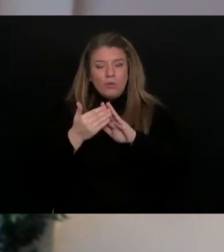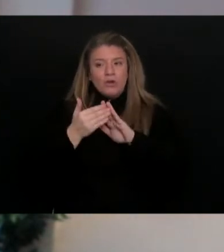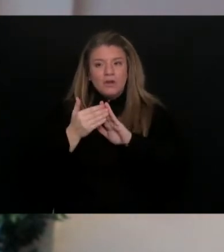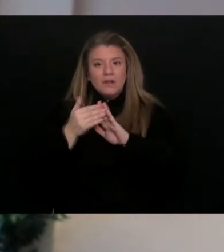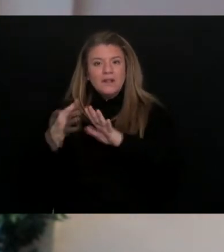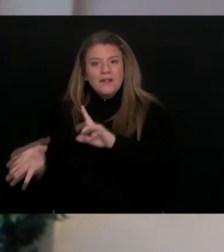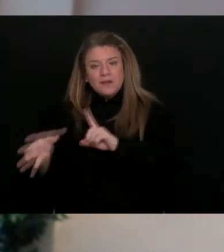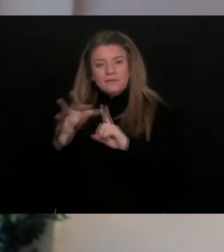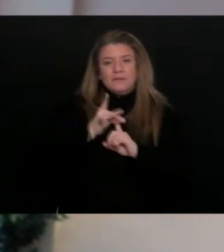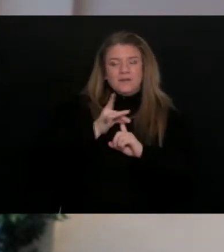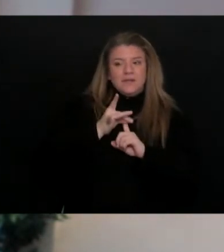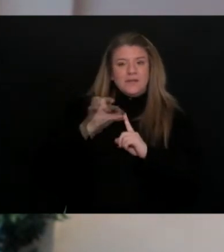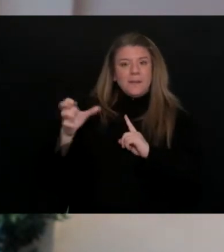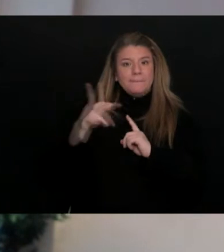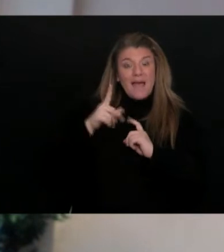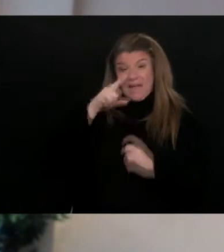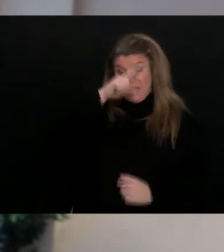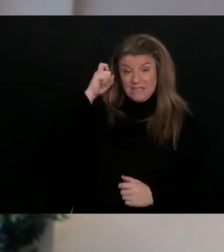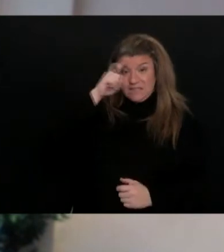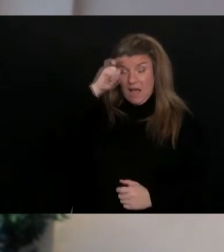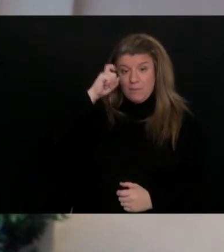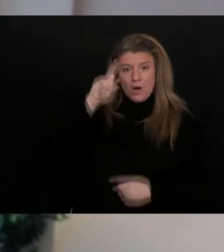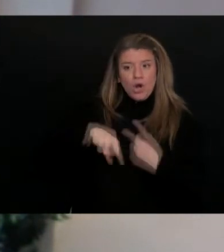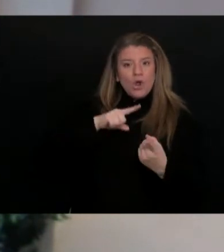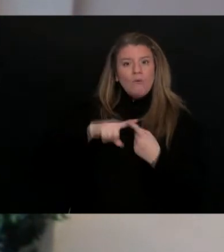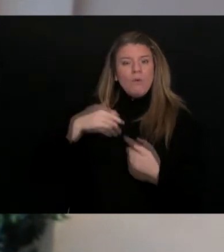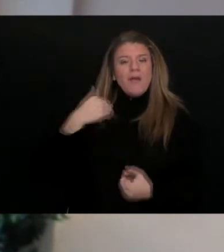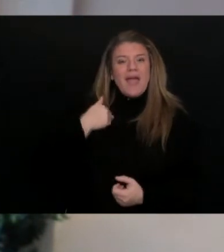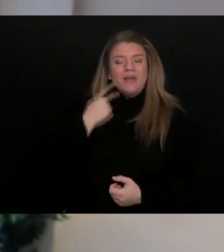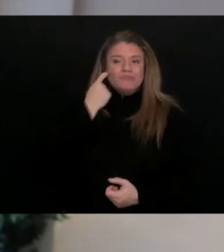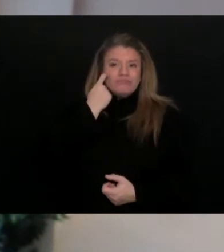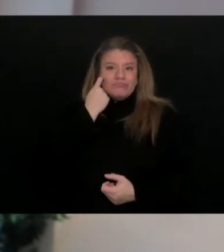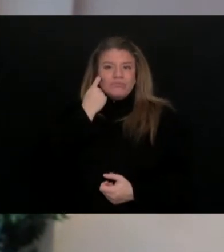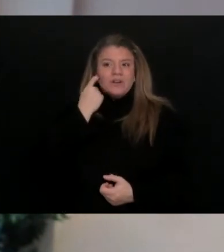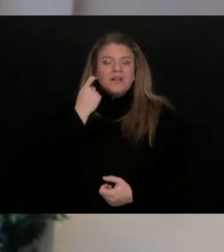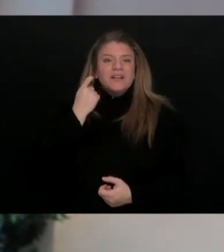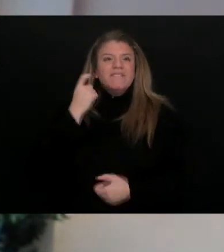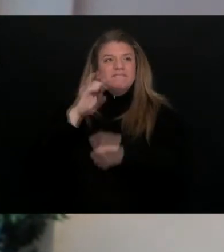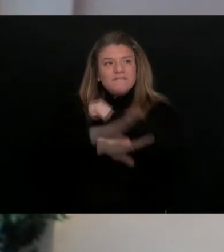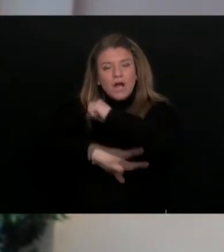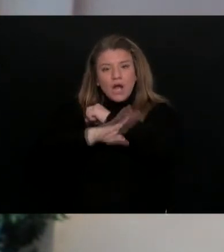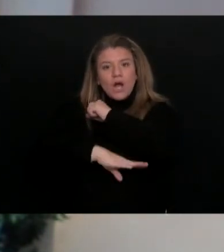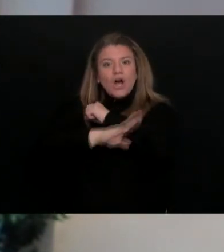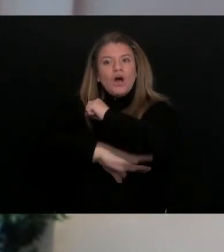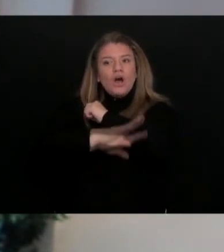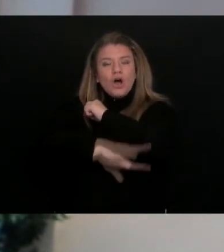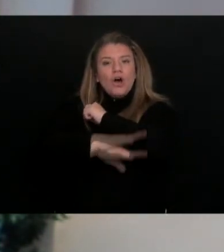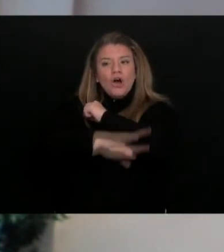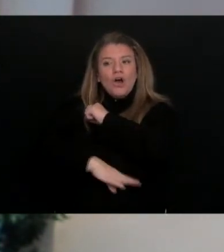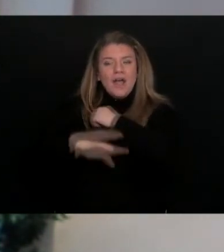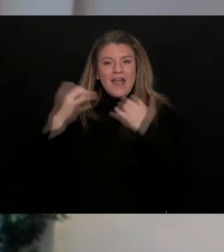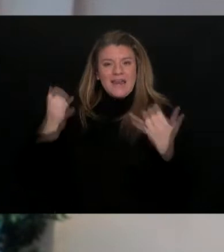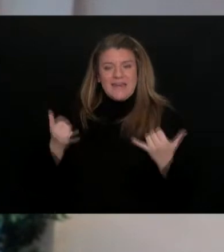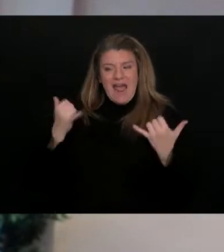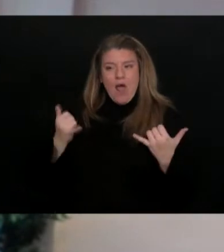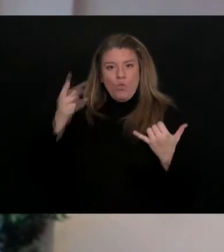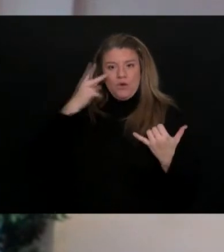the summer when we had our last spike or early or fall is probably waned now.